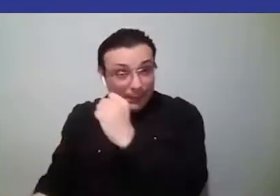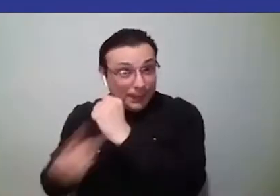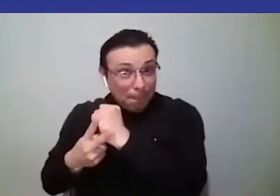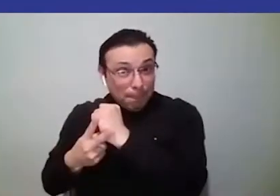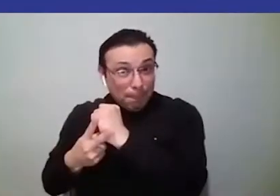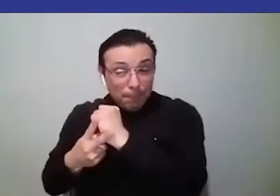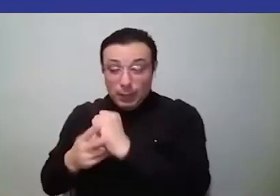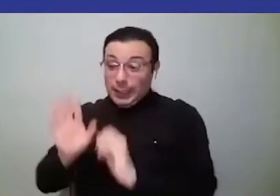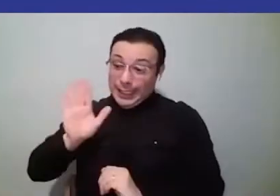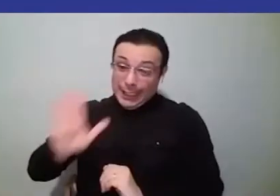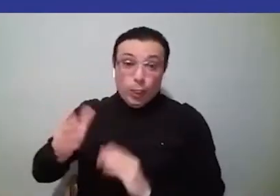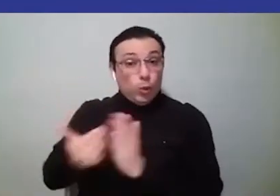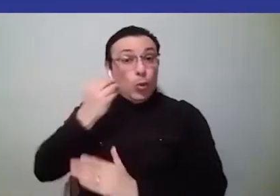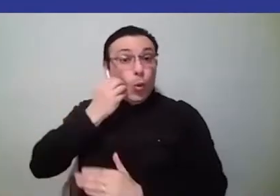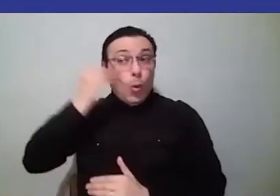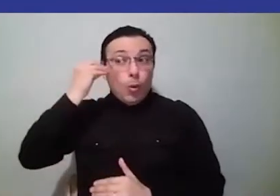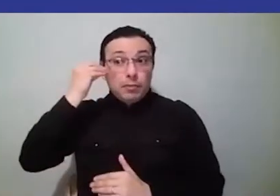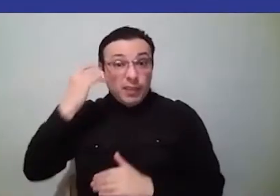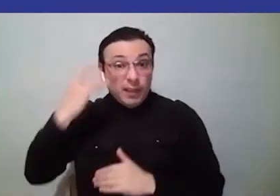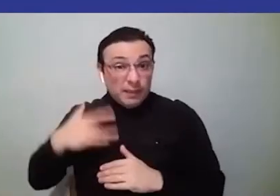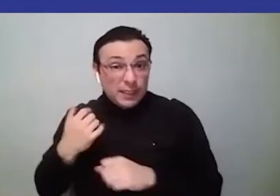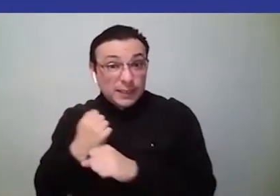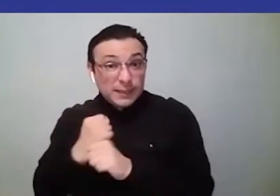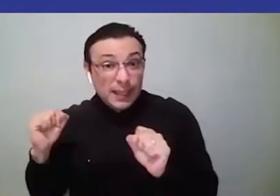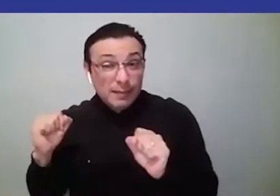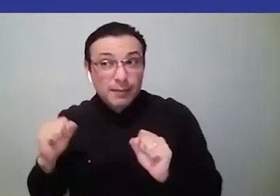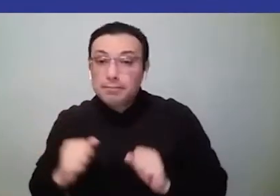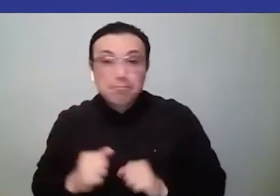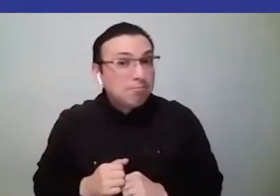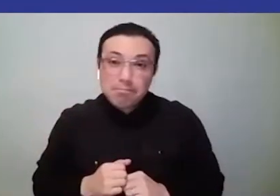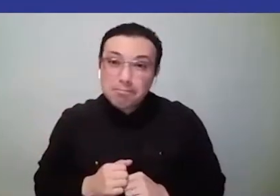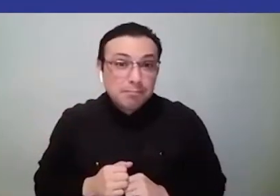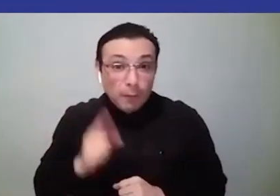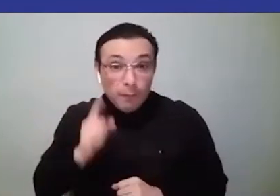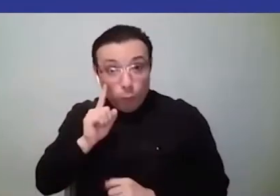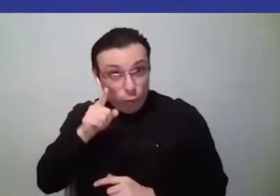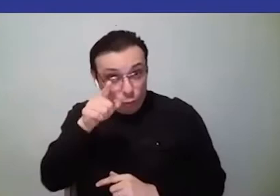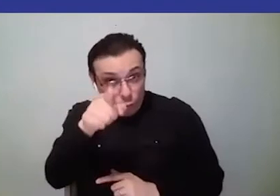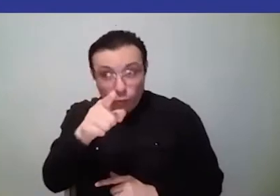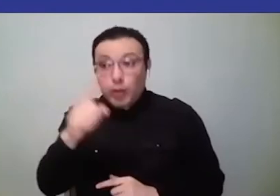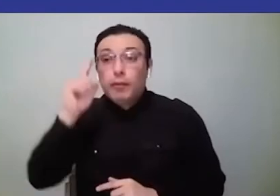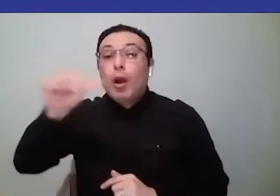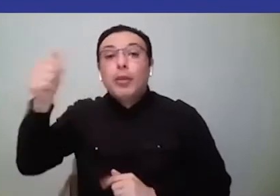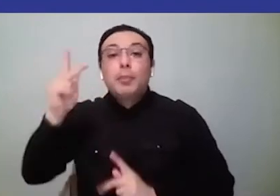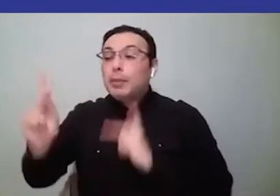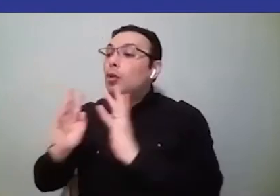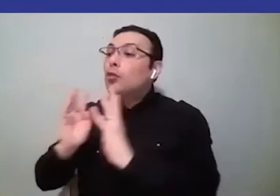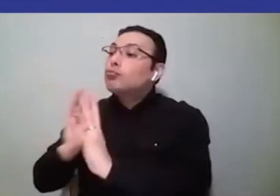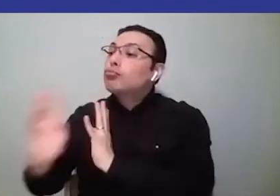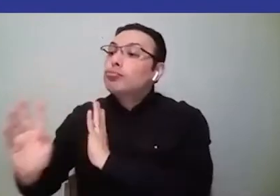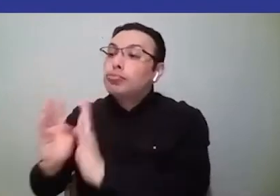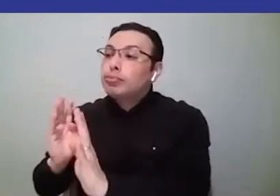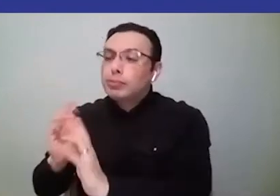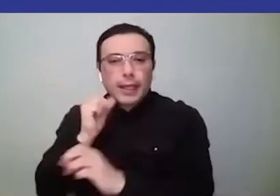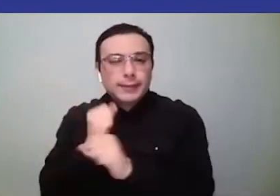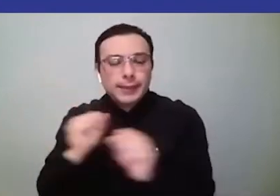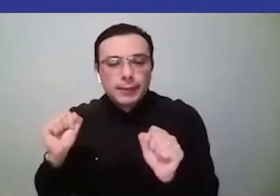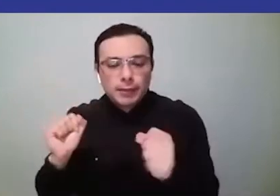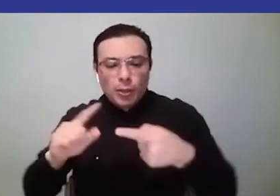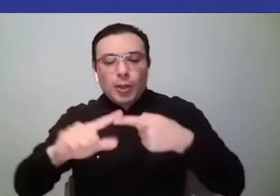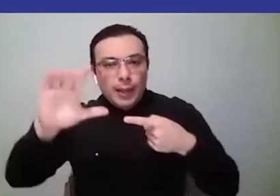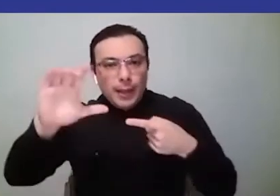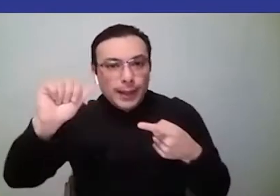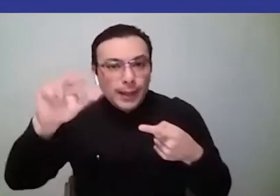all the relations that are there either. And so care, safety, home, they